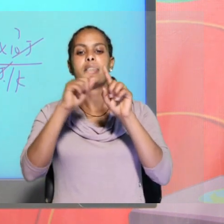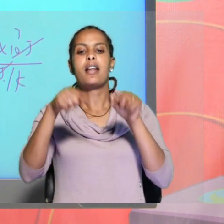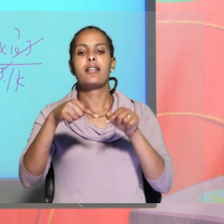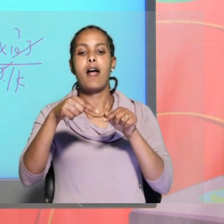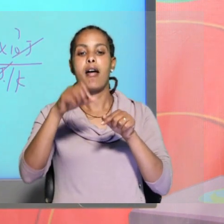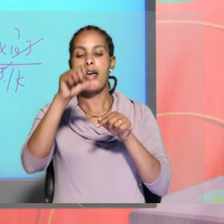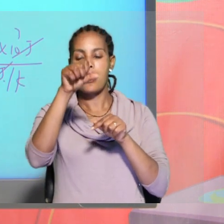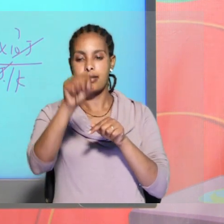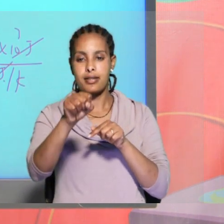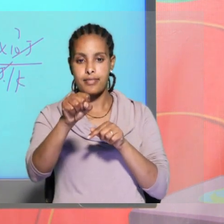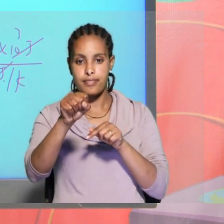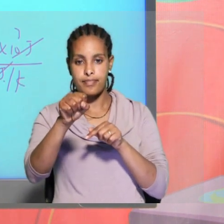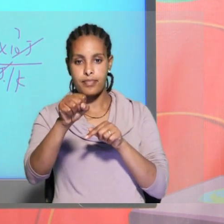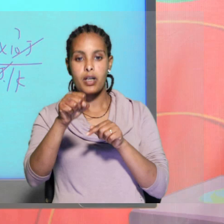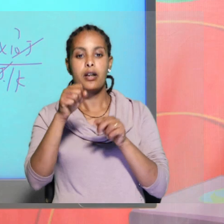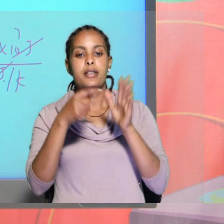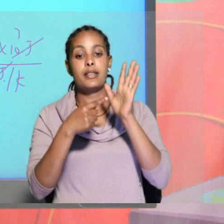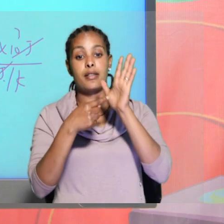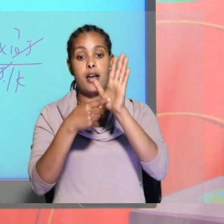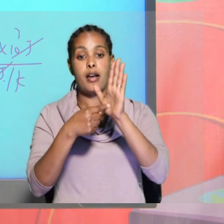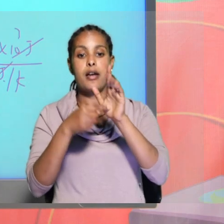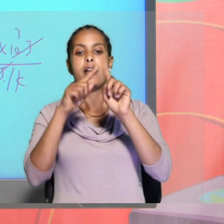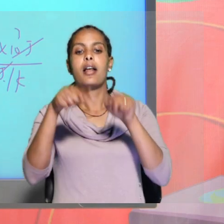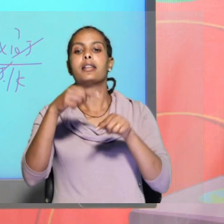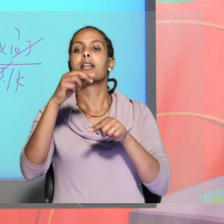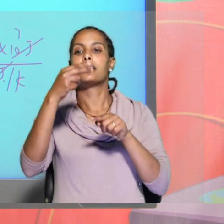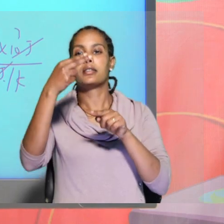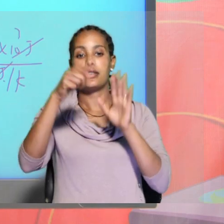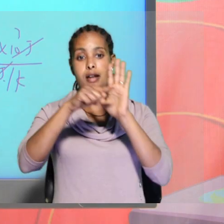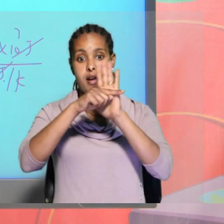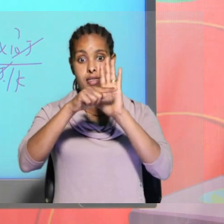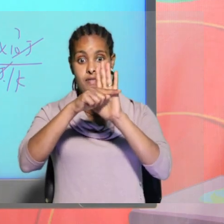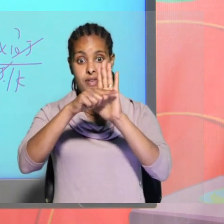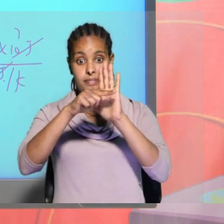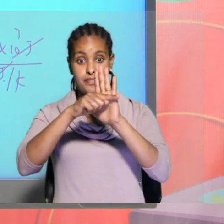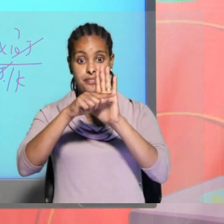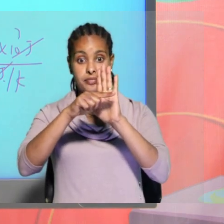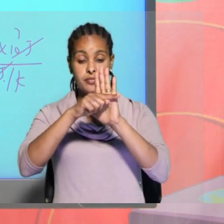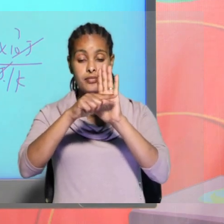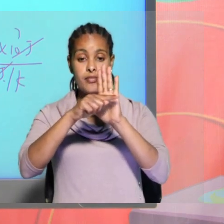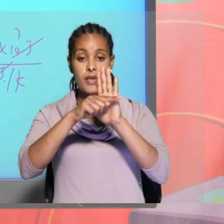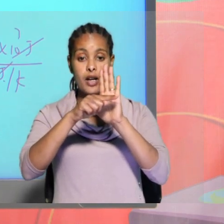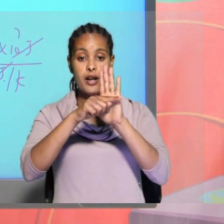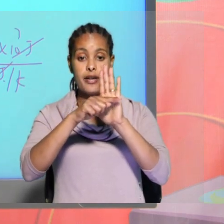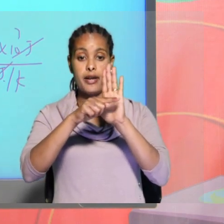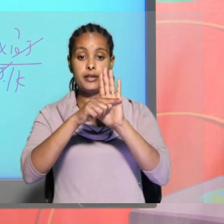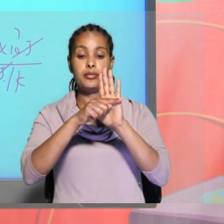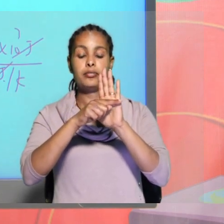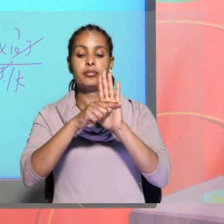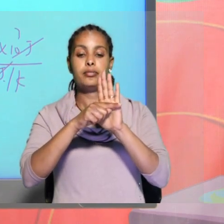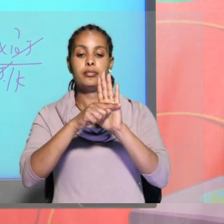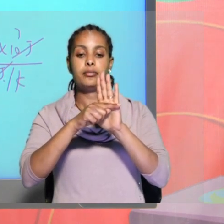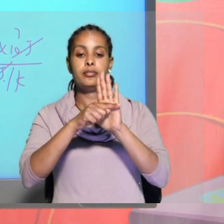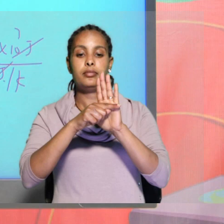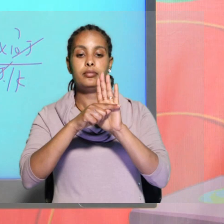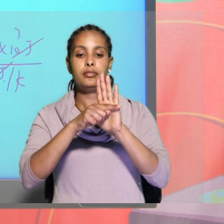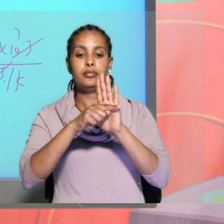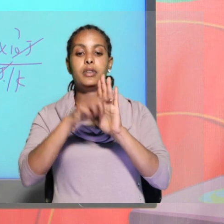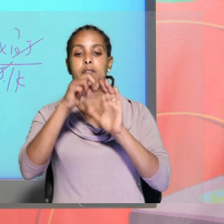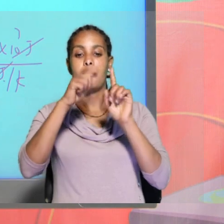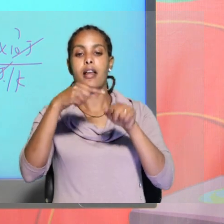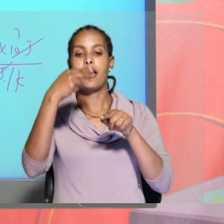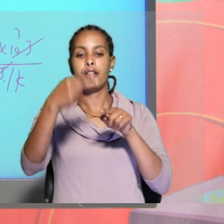S. Now the sign of delta H is negative. This is negative, minus delta H, minus delta